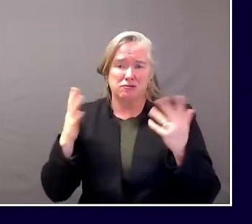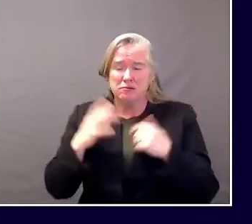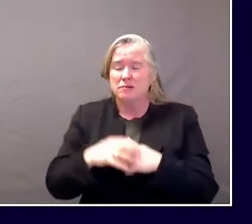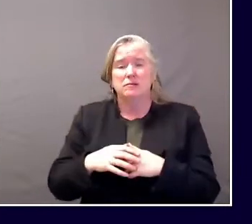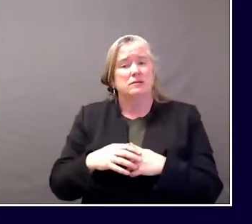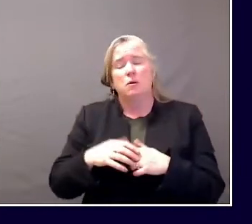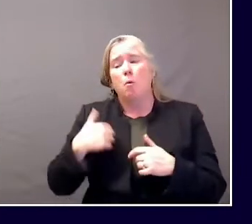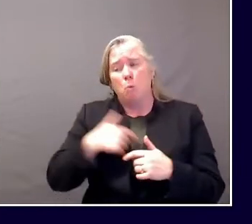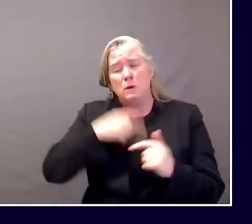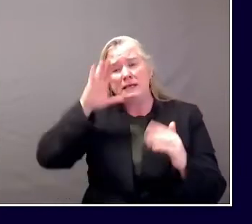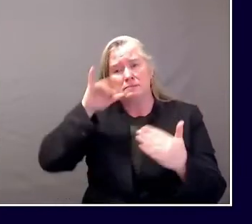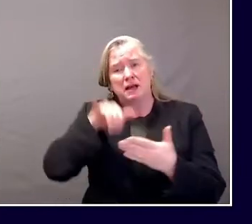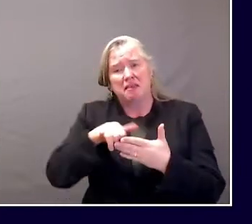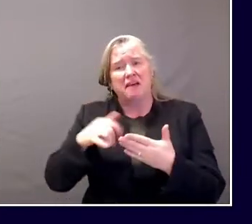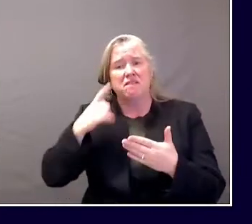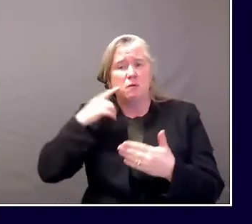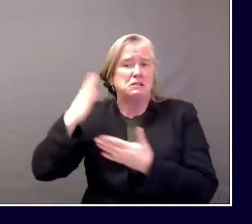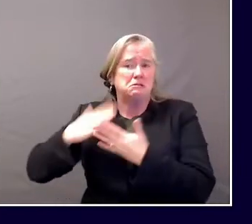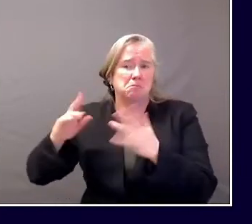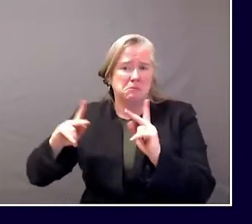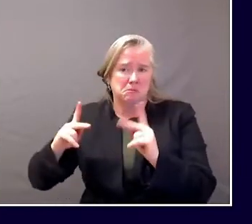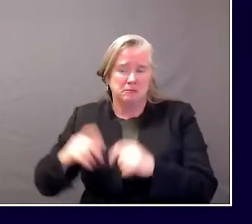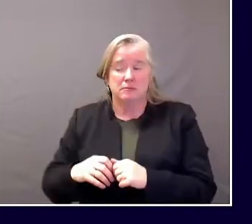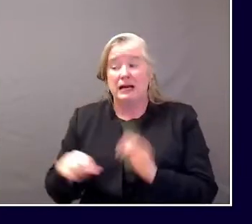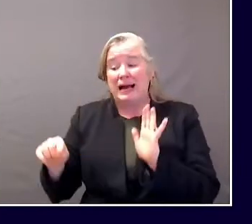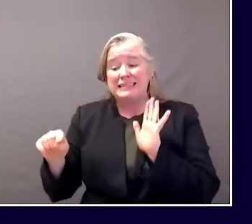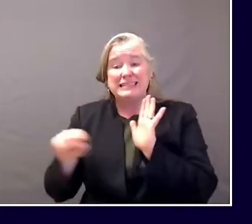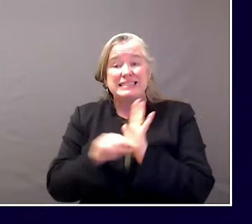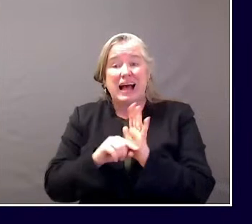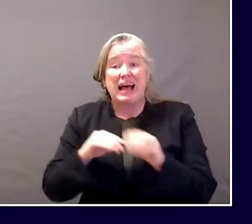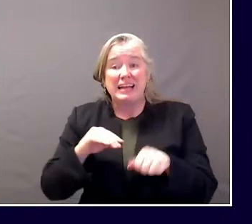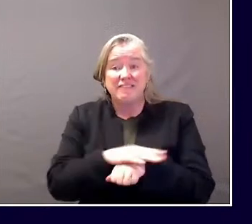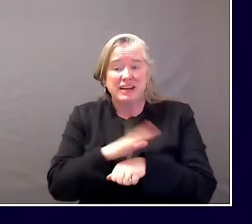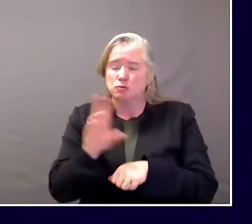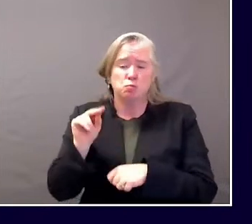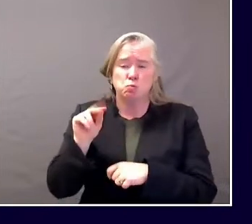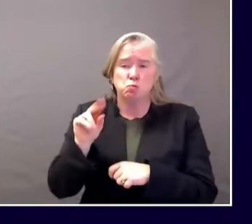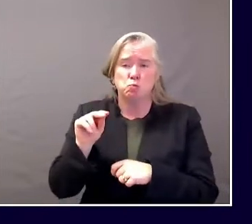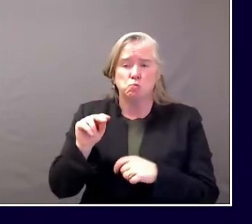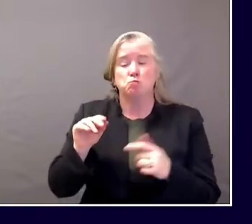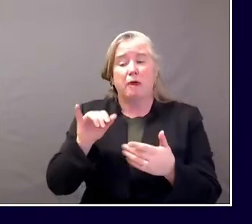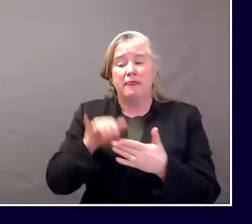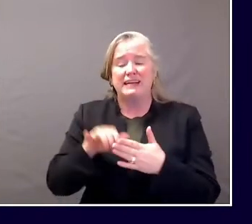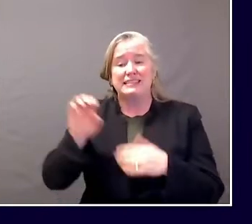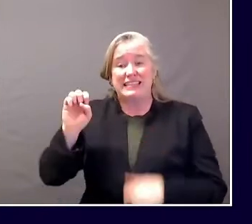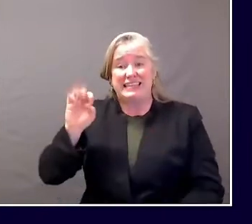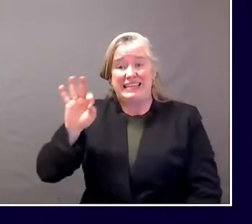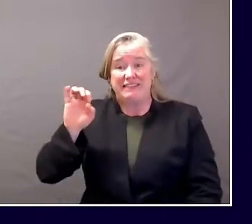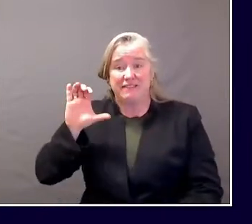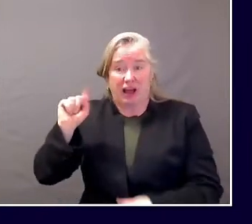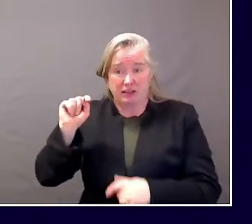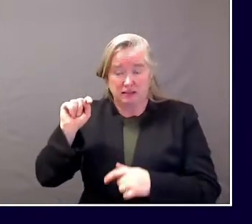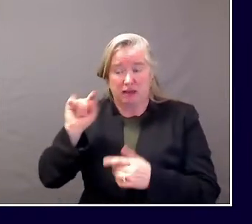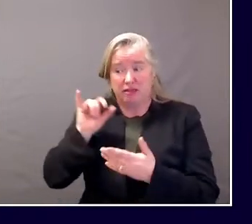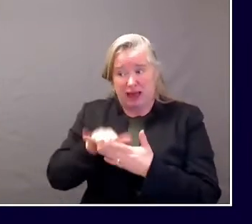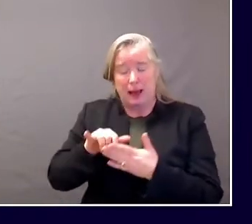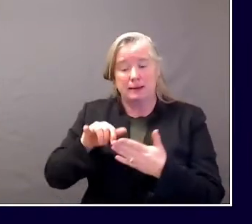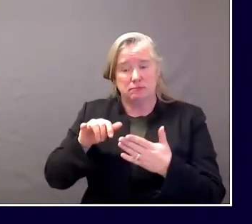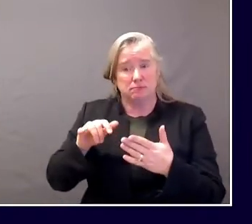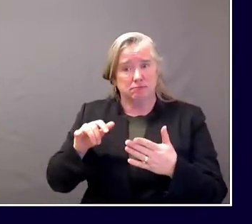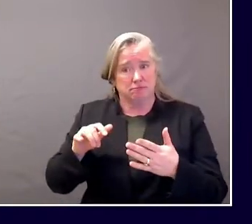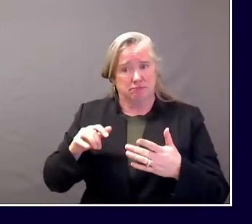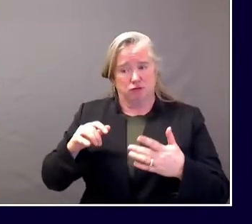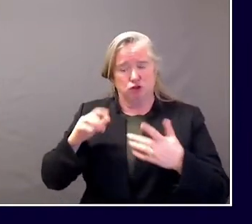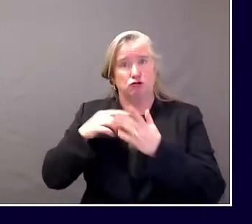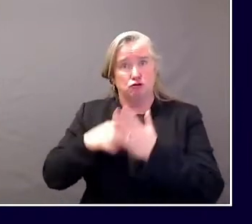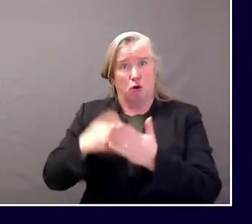unexpected. It's not even a side effect. It is an effect of the vaccine doing its thing, getting your body's immune system